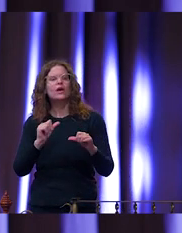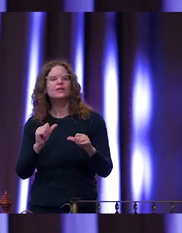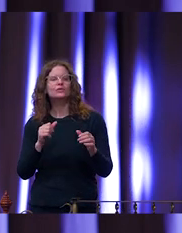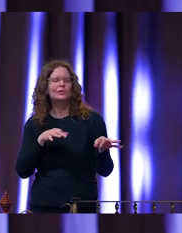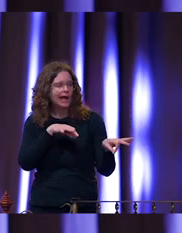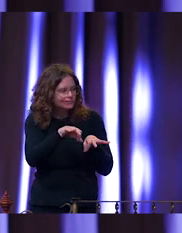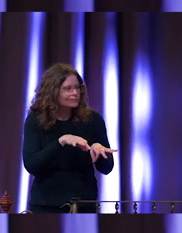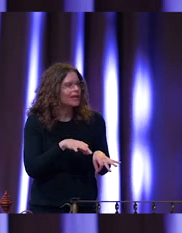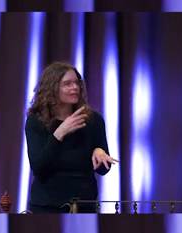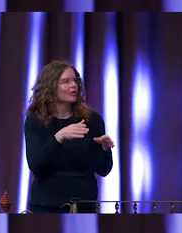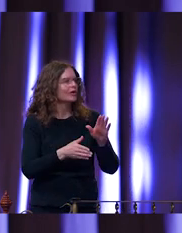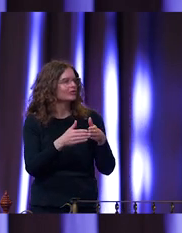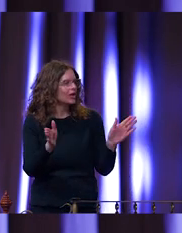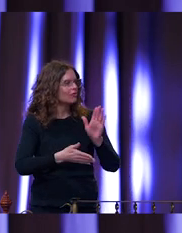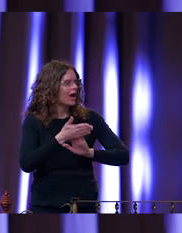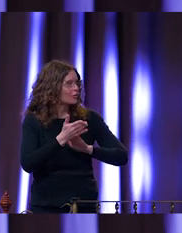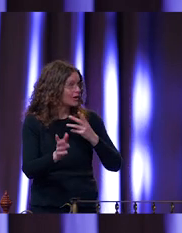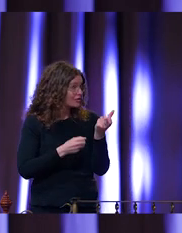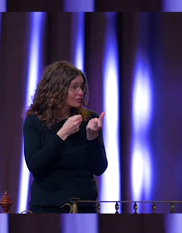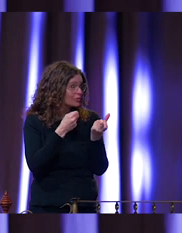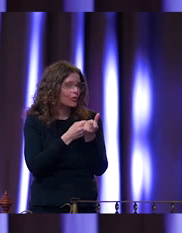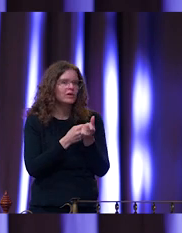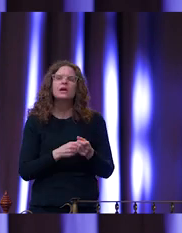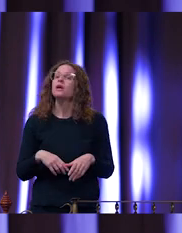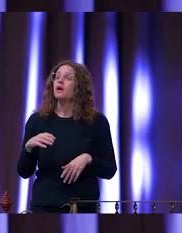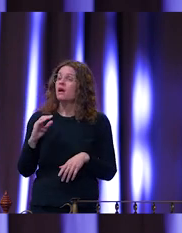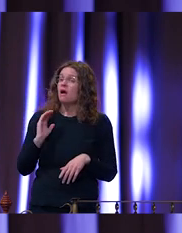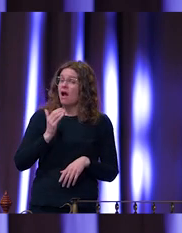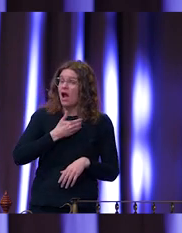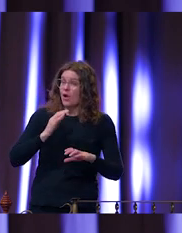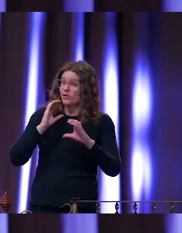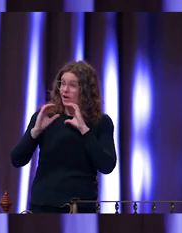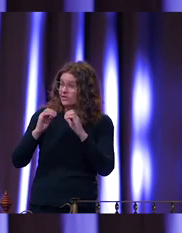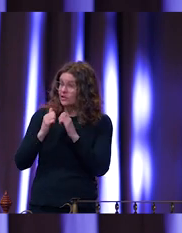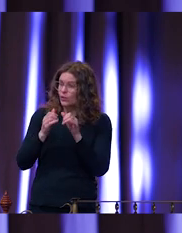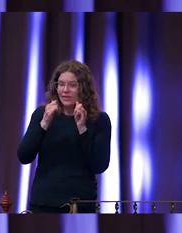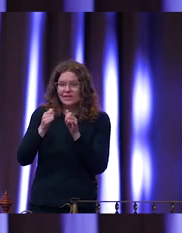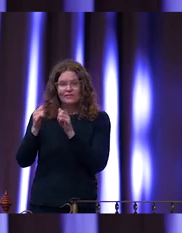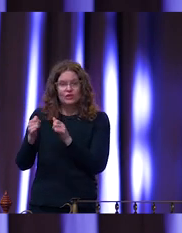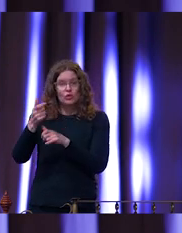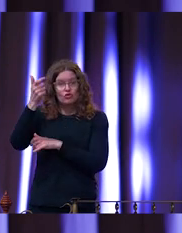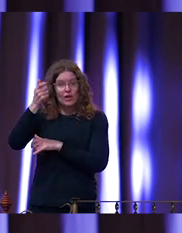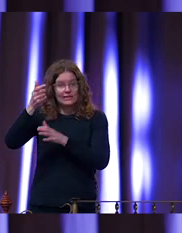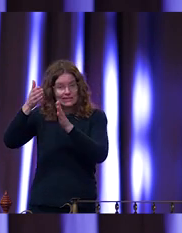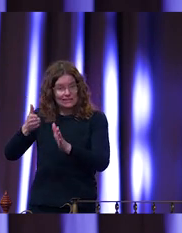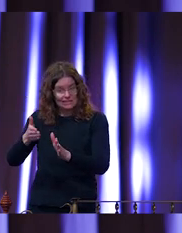general operating support is things like the conversations we have with individual grantees and grant seekers who tell